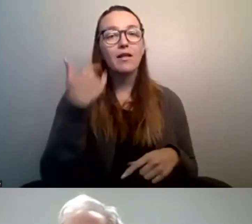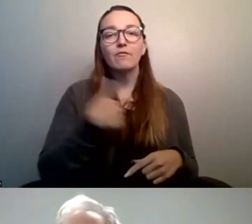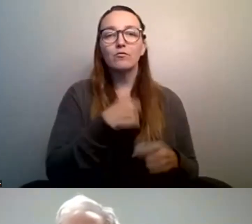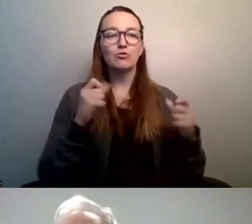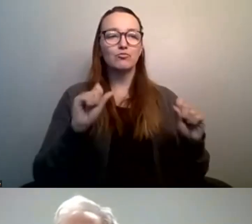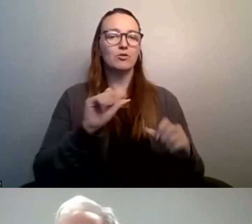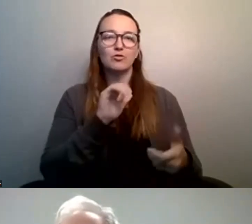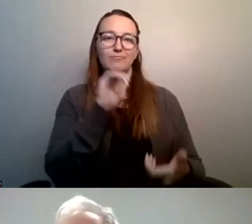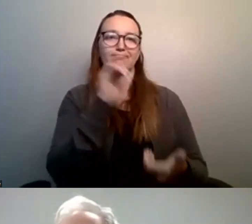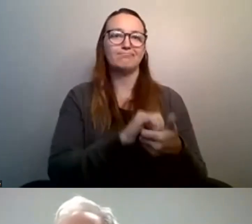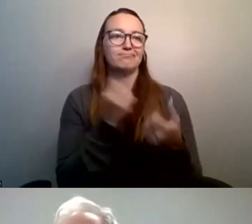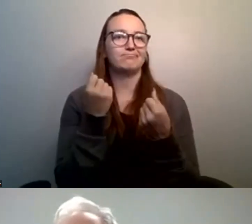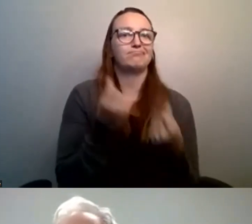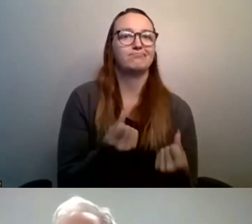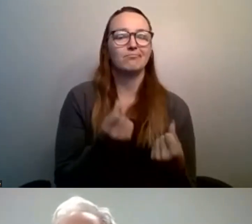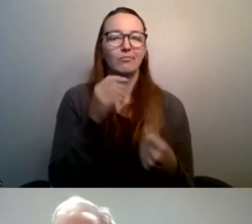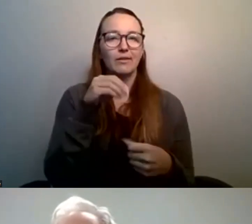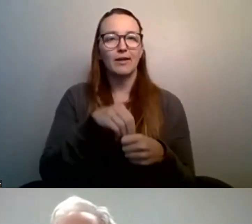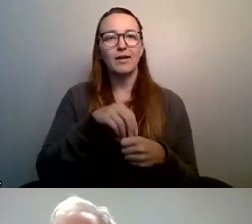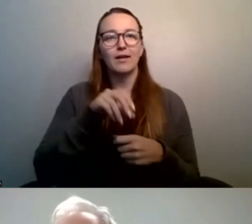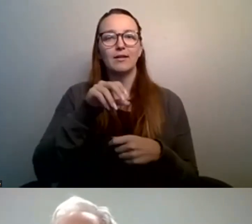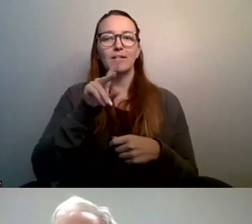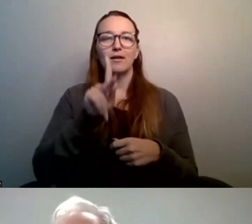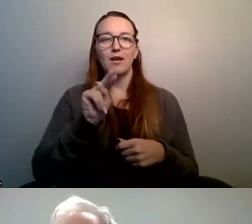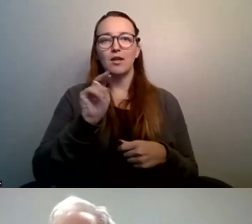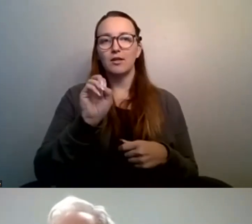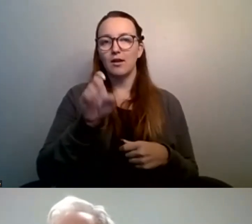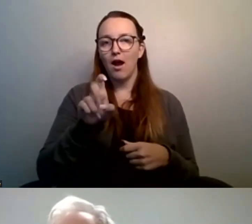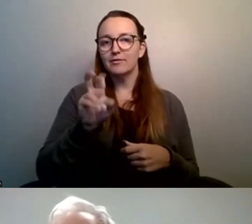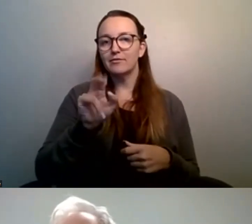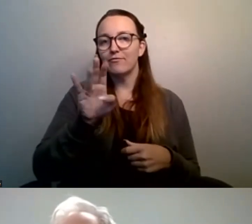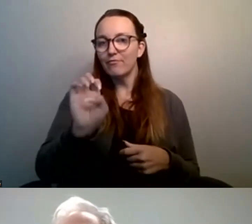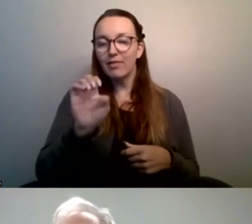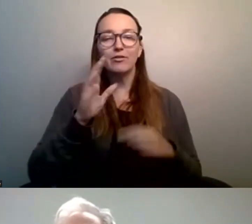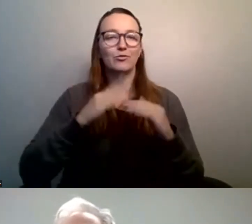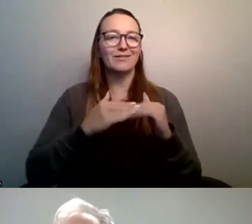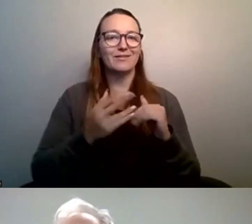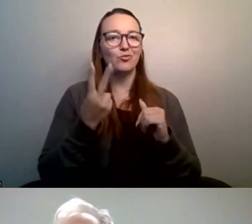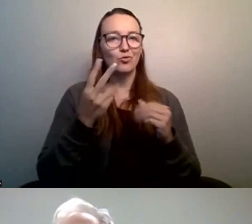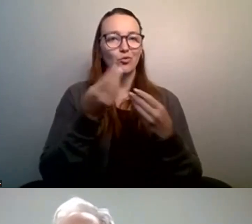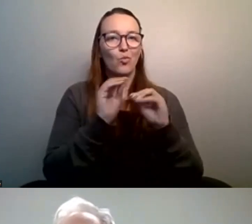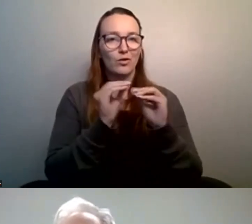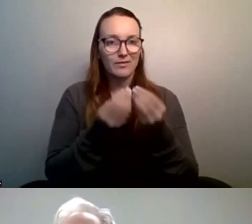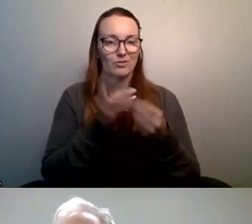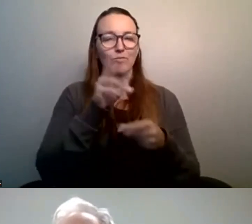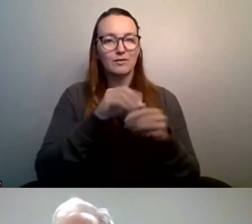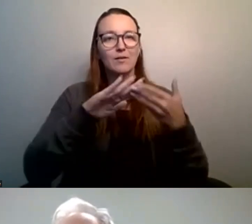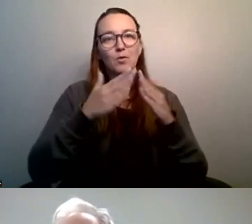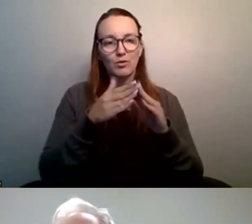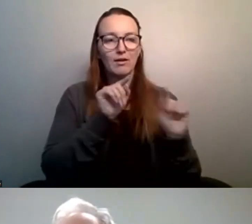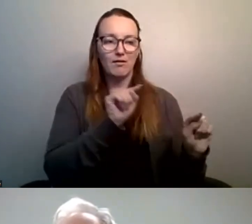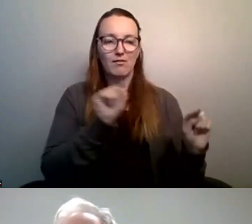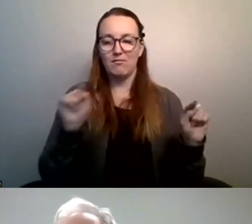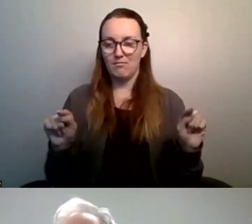stronger partnership here in Knoxville, there are at least 2 organizations within our community